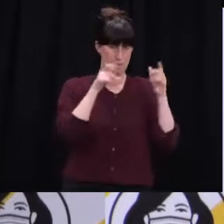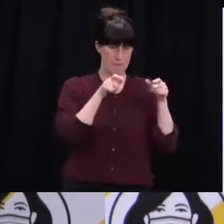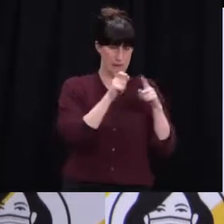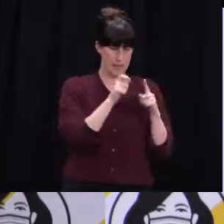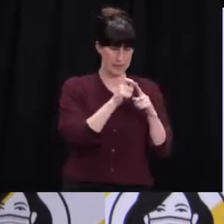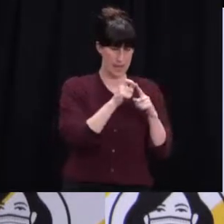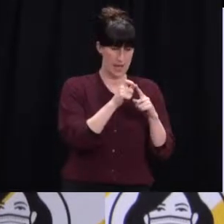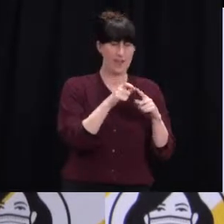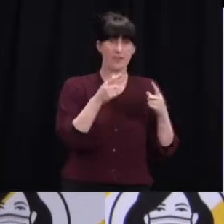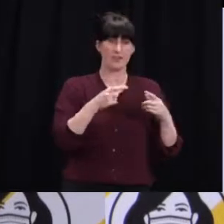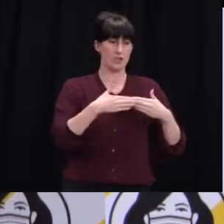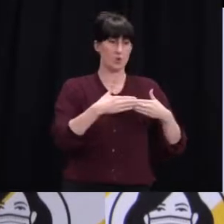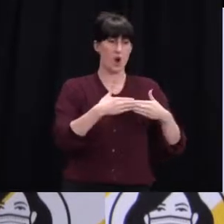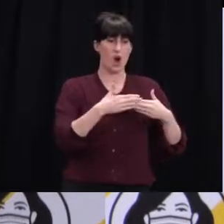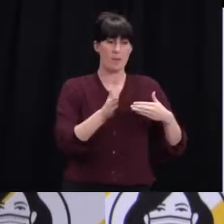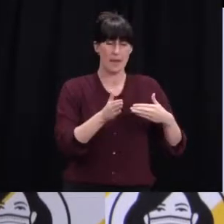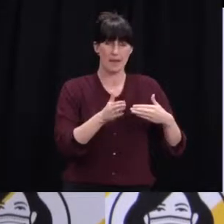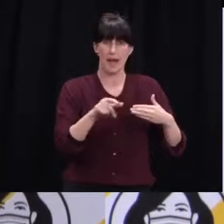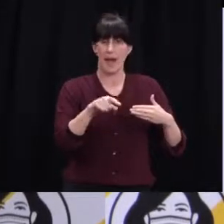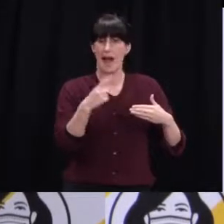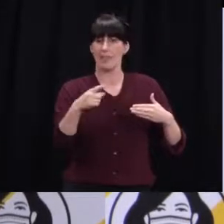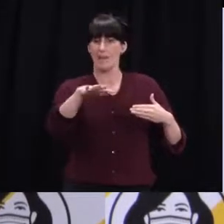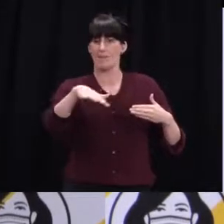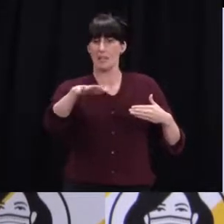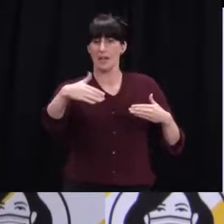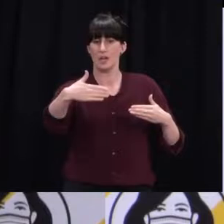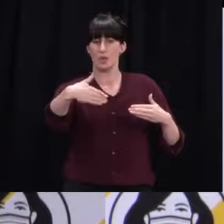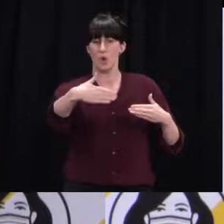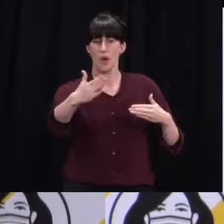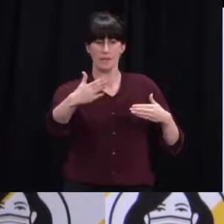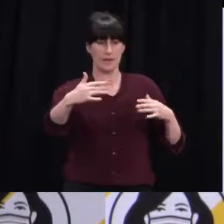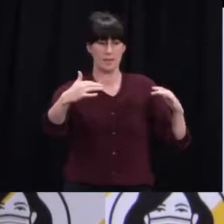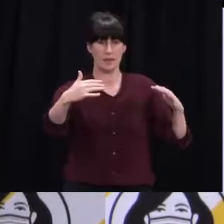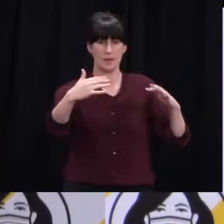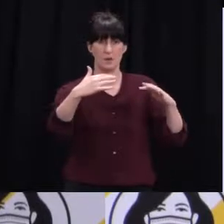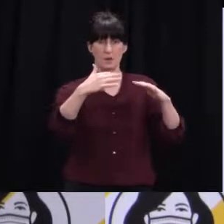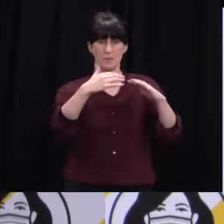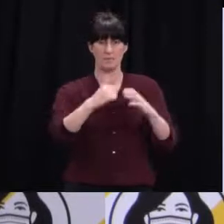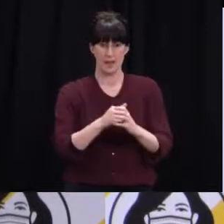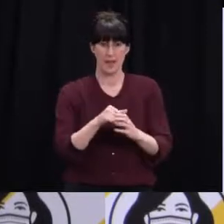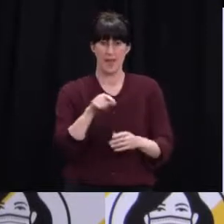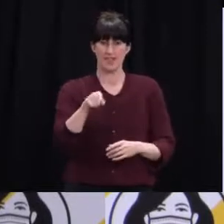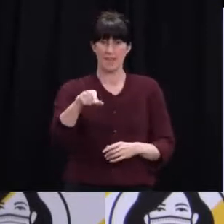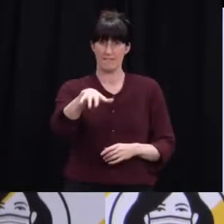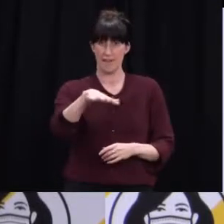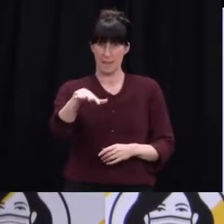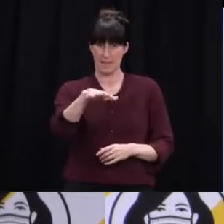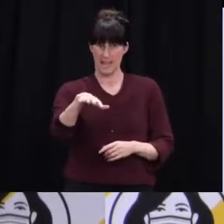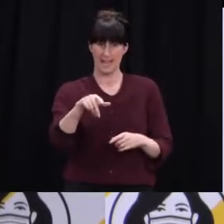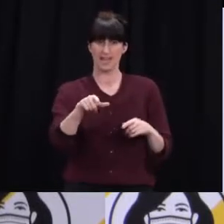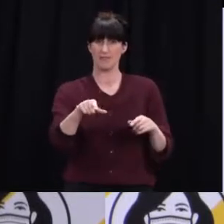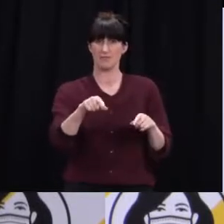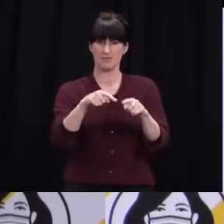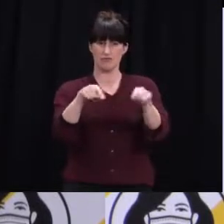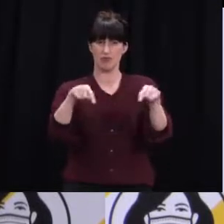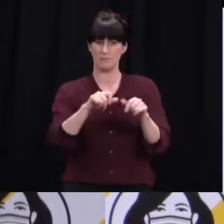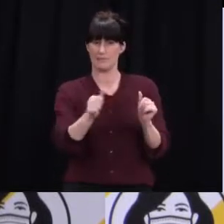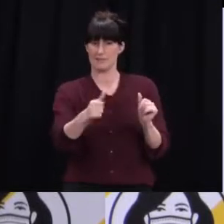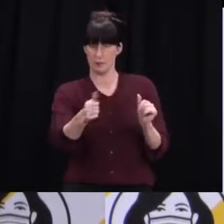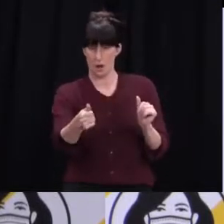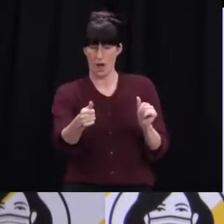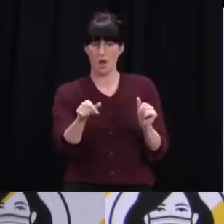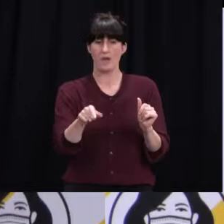door opened, the family adjacent ended up contracting at some point between August 7th and 9th when the Sydney returnee was still there. That family